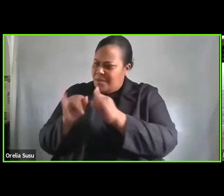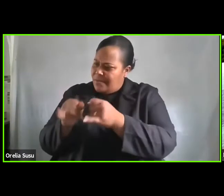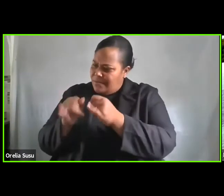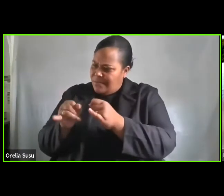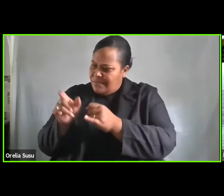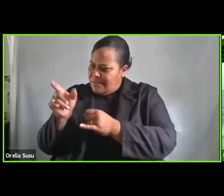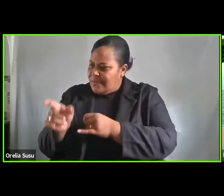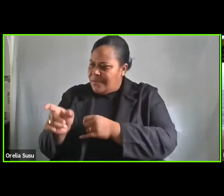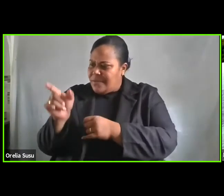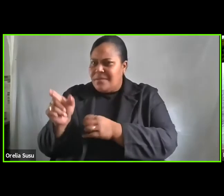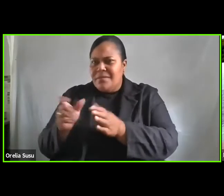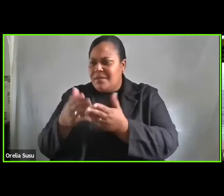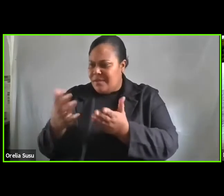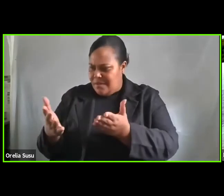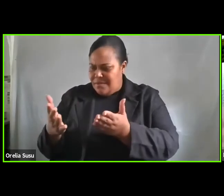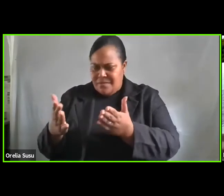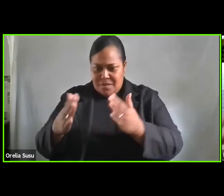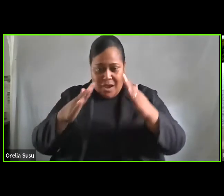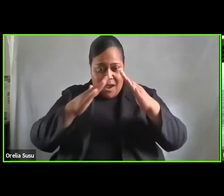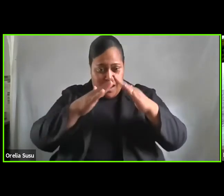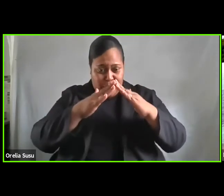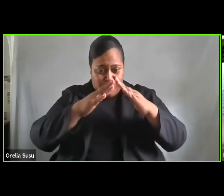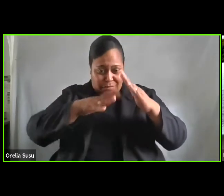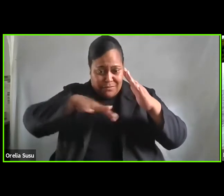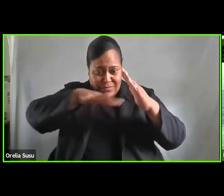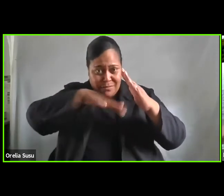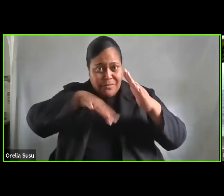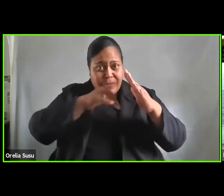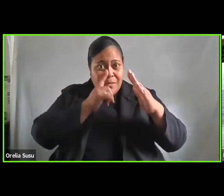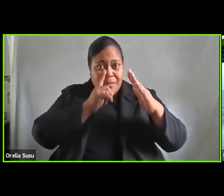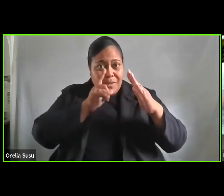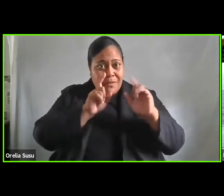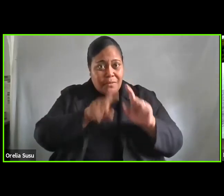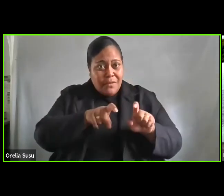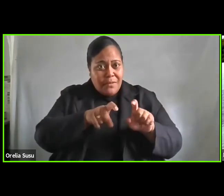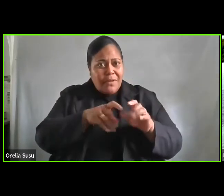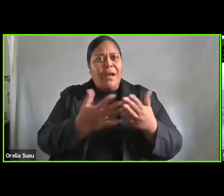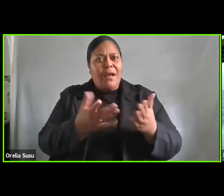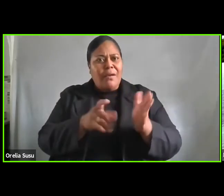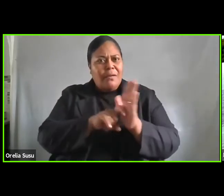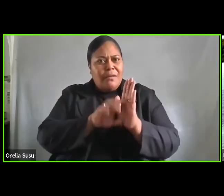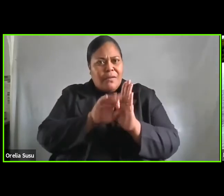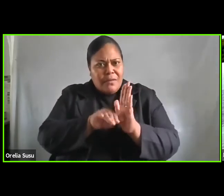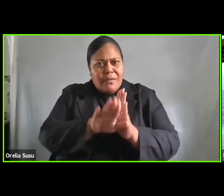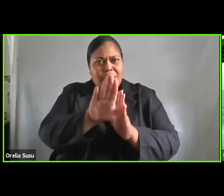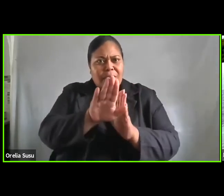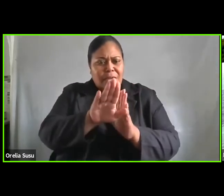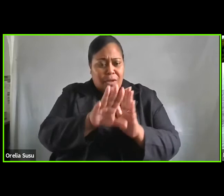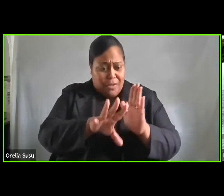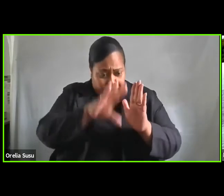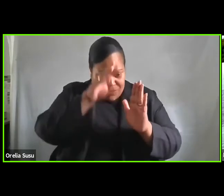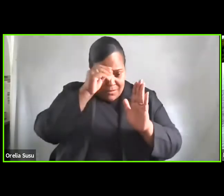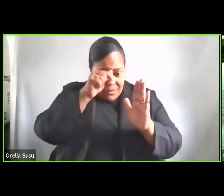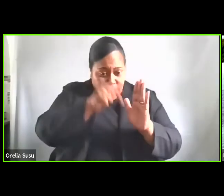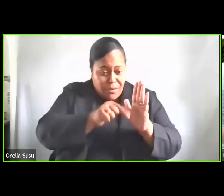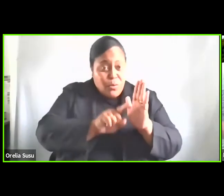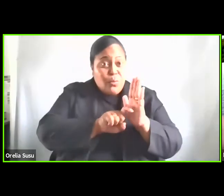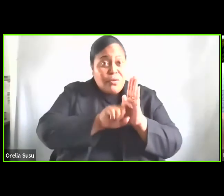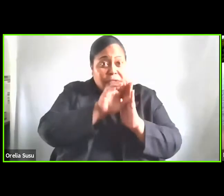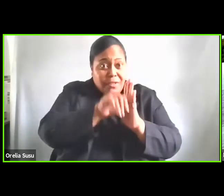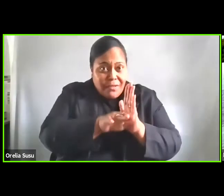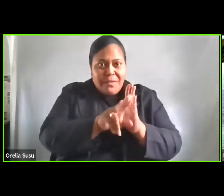an individual household can demonstrate and then how that's carried through into different institutions and all the parts of